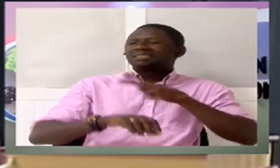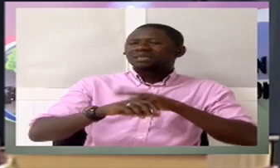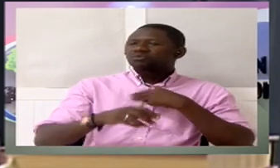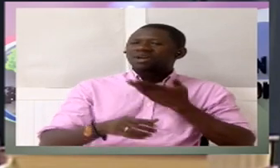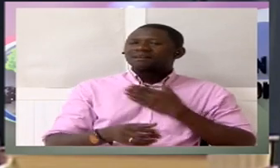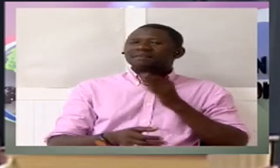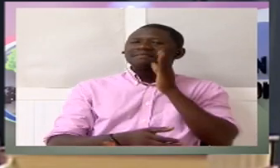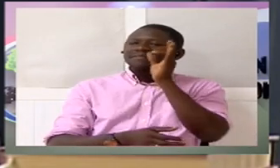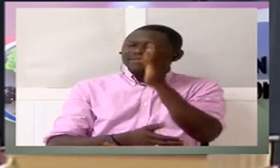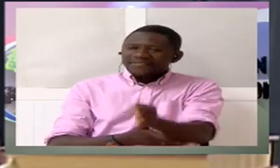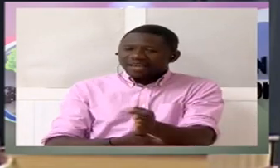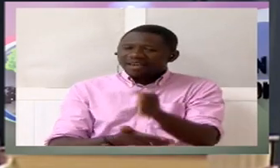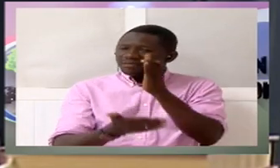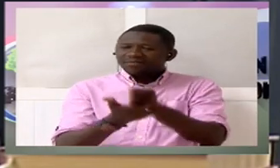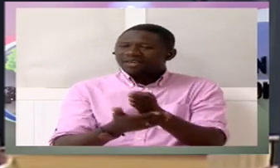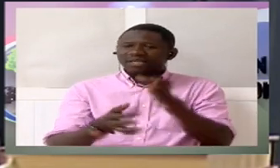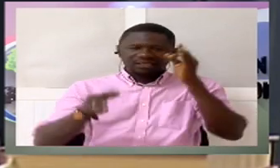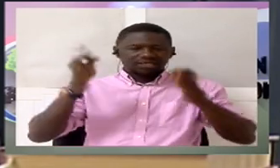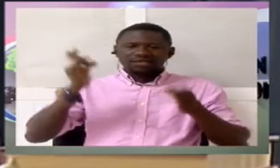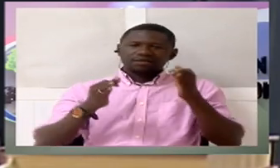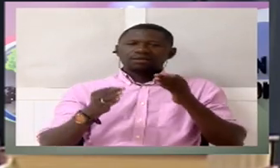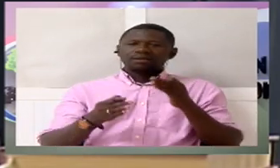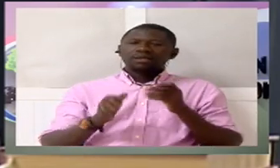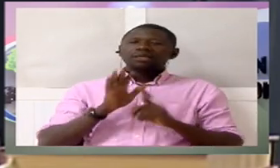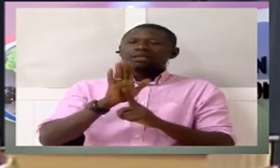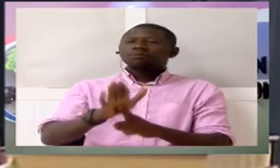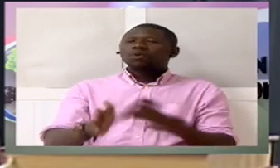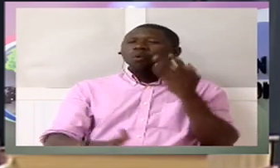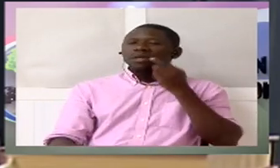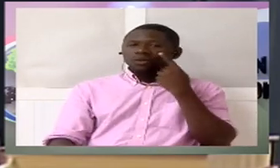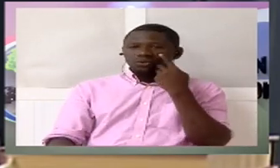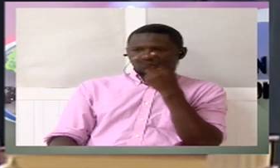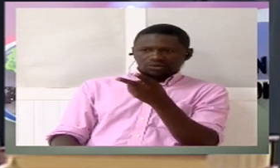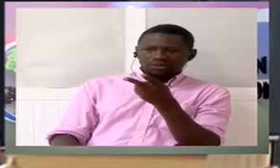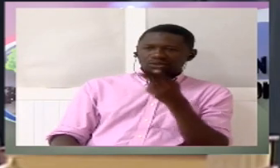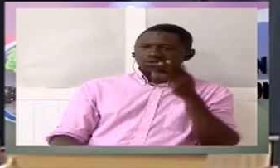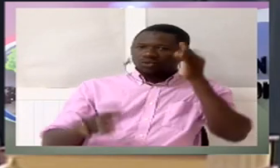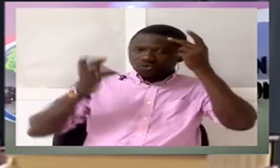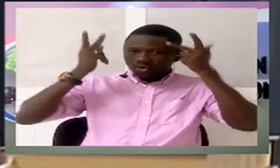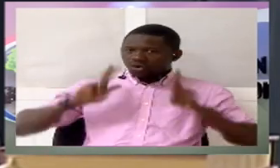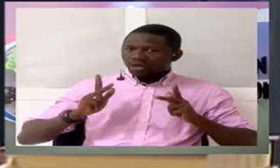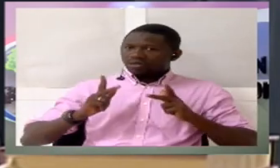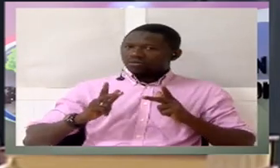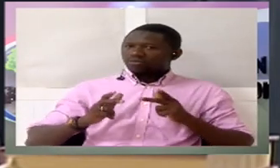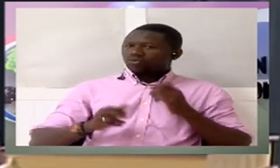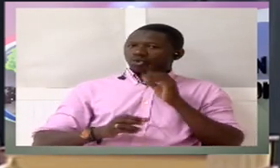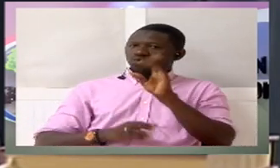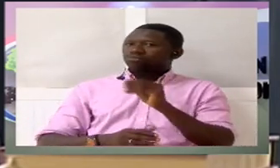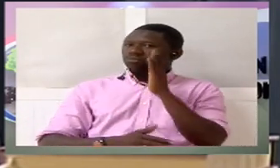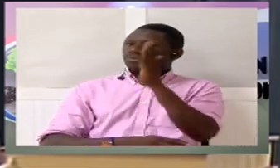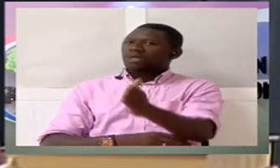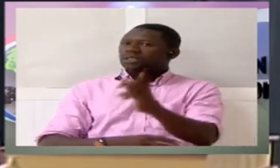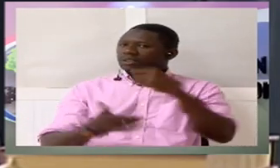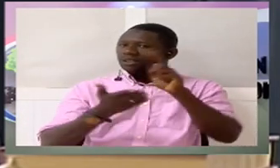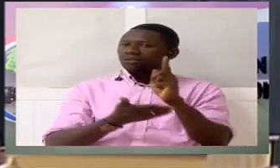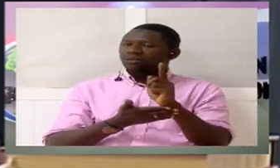trial. When they saw his lawyer was doing the right things, they removed him. So